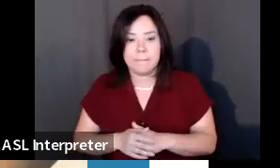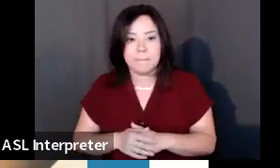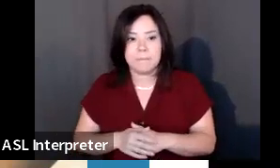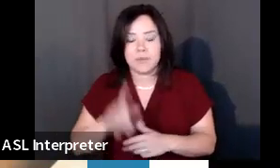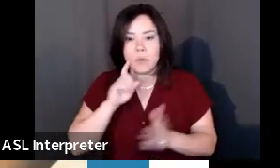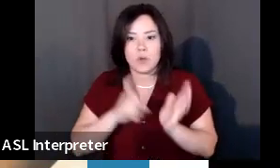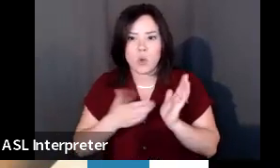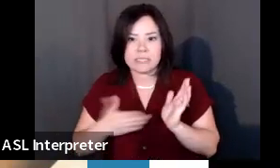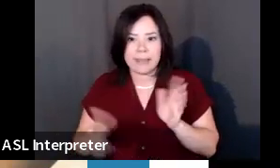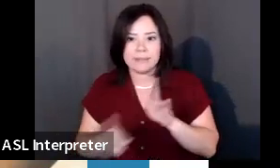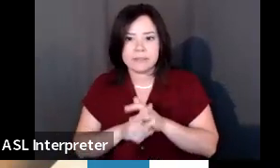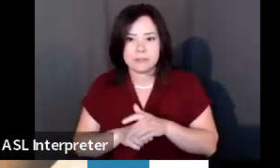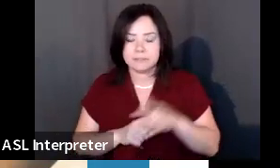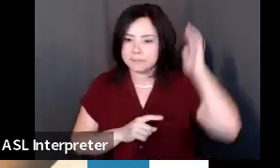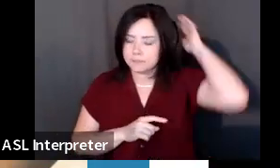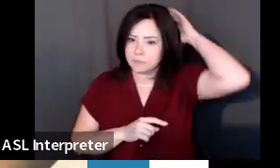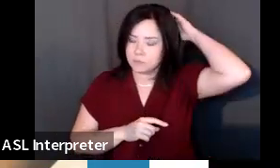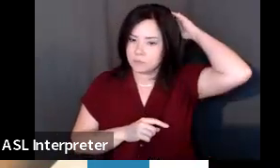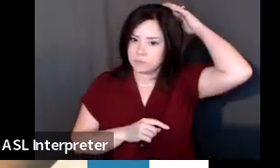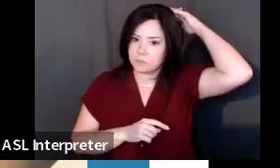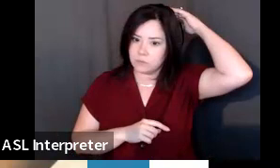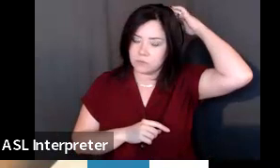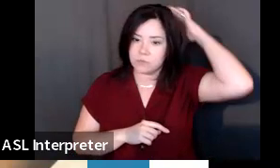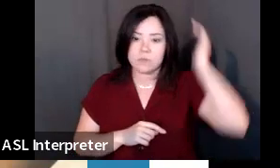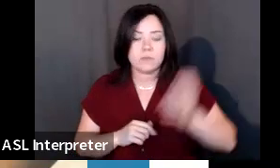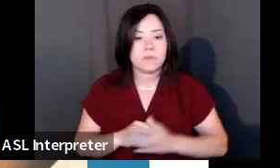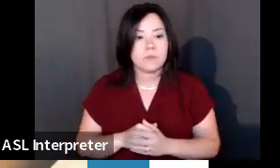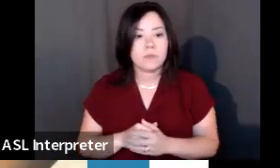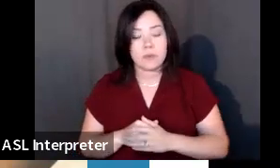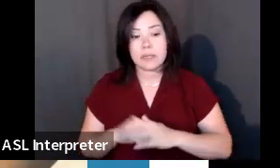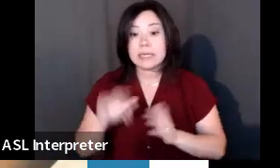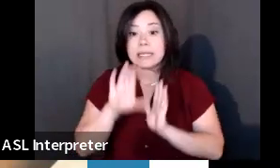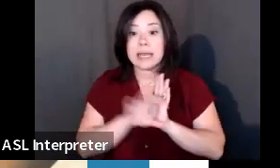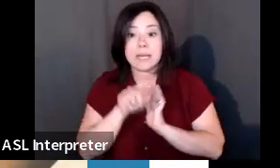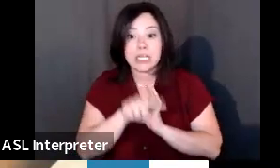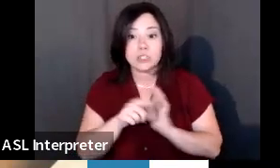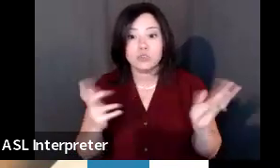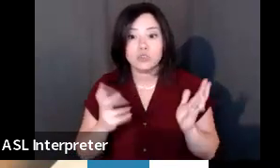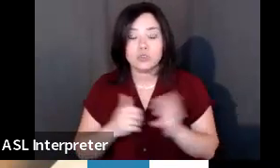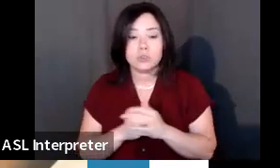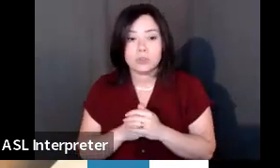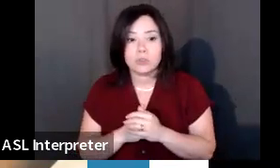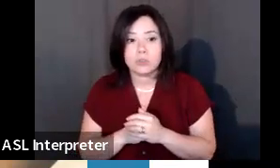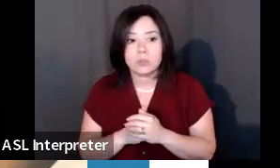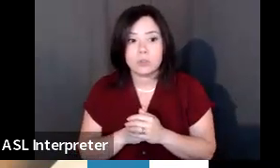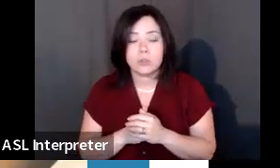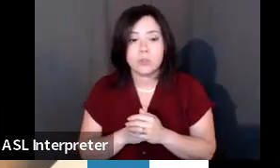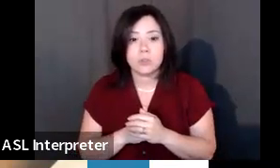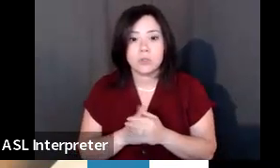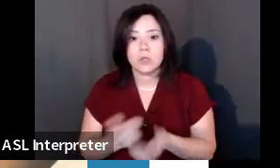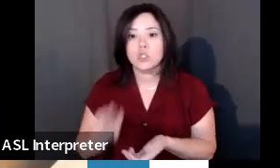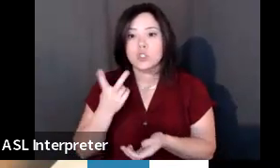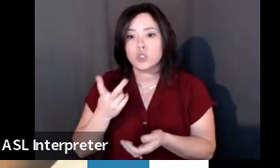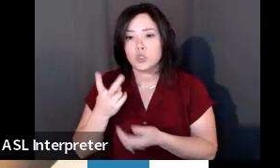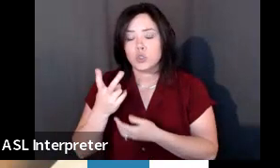things come out of that. So. And then the image on this slide is just, I believe, 2 arms that are visible